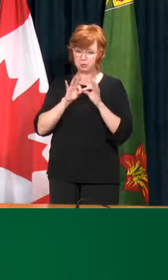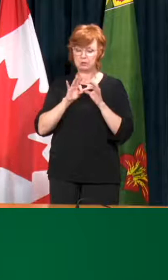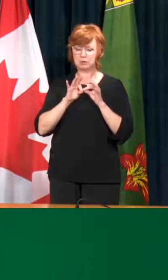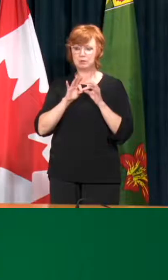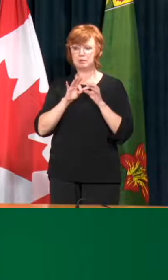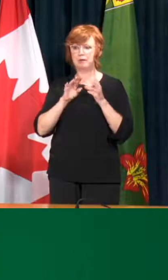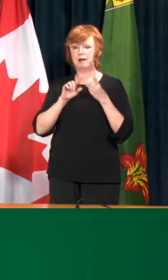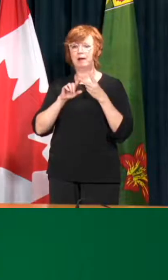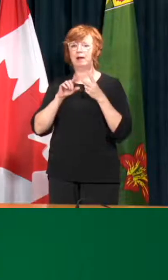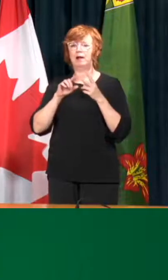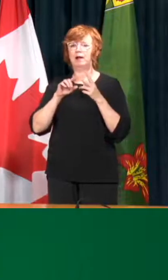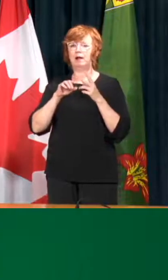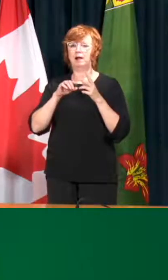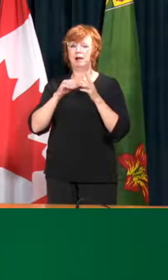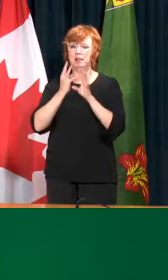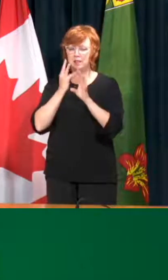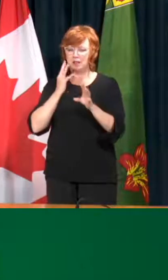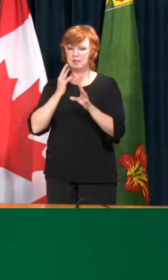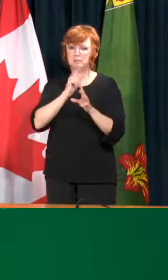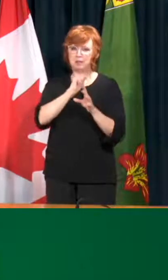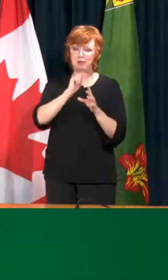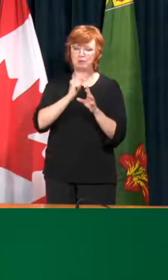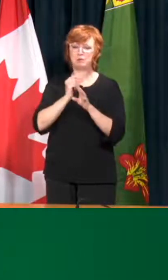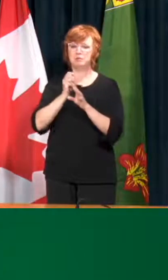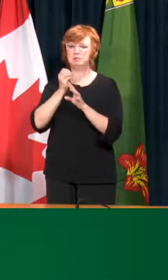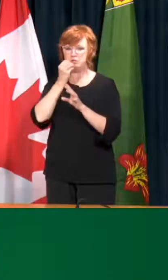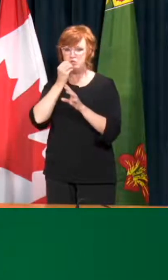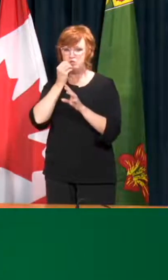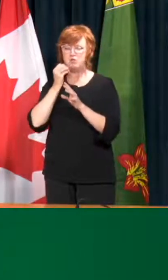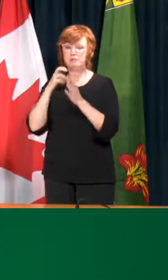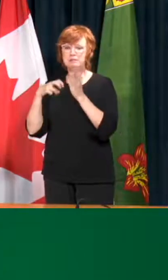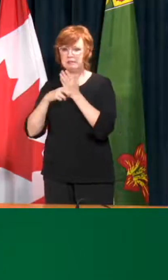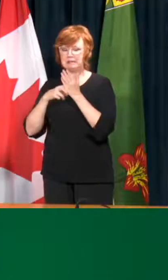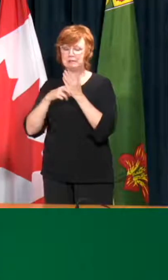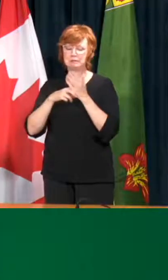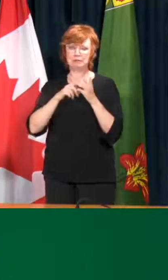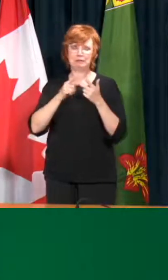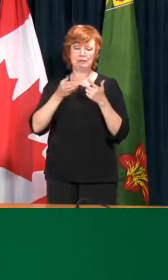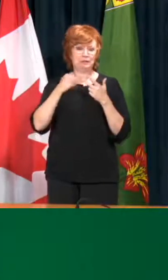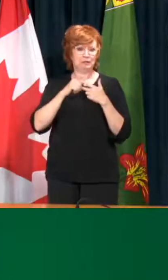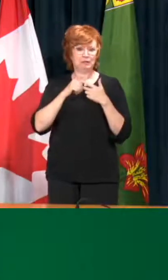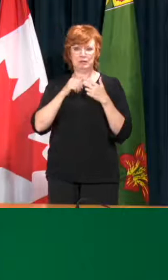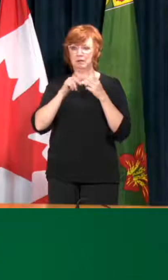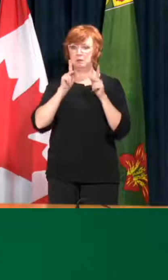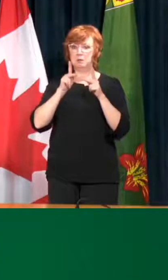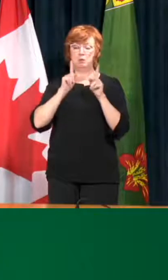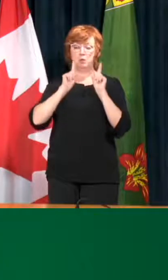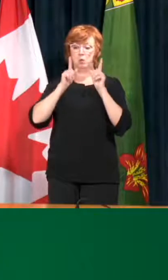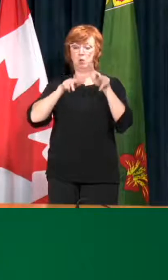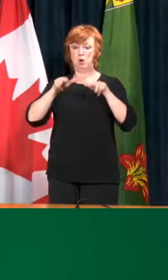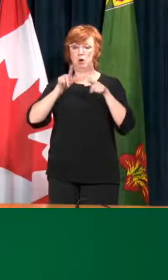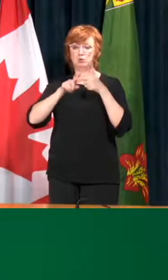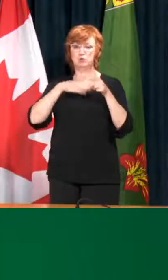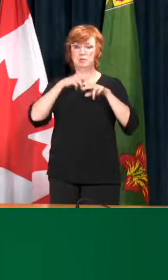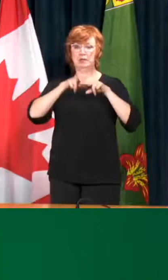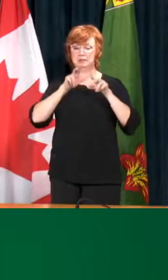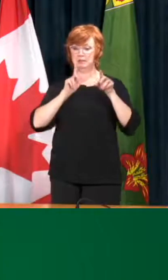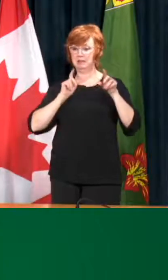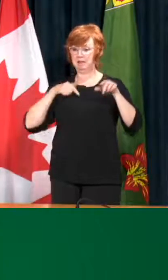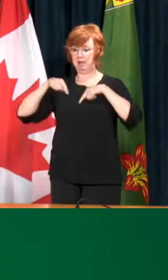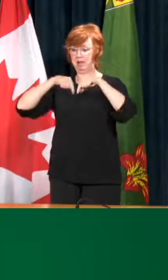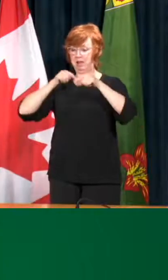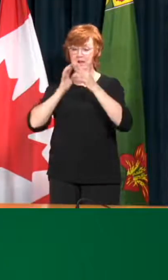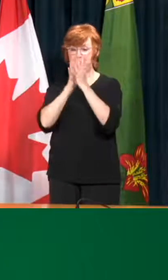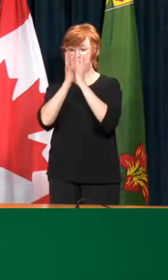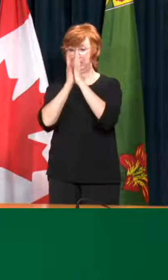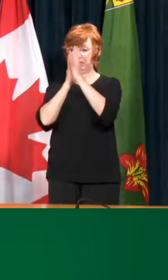that happen around an event where transmission can happen, where mingling happens in an uncontrolled way, that I think we need a better understanding of how to manage